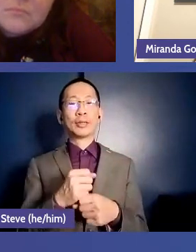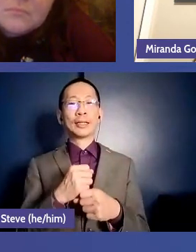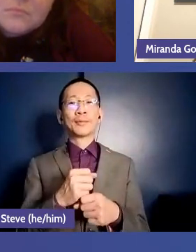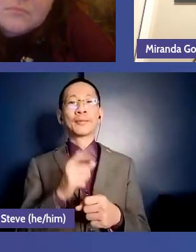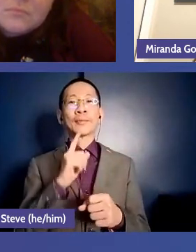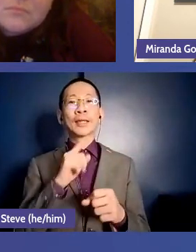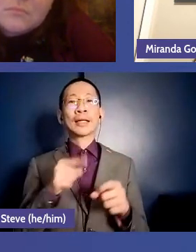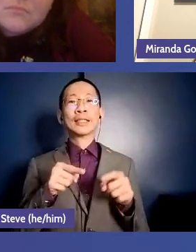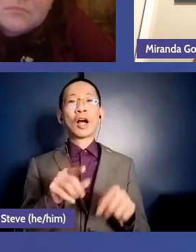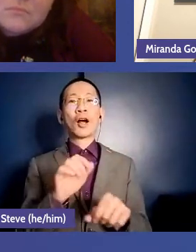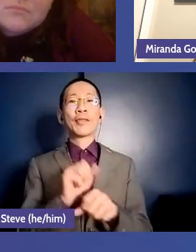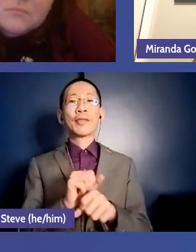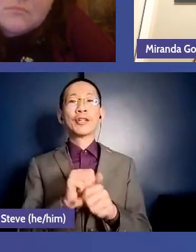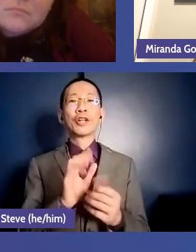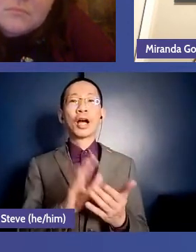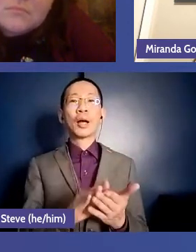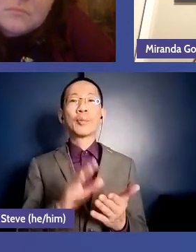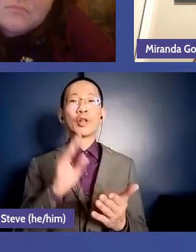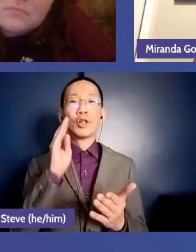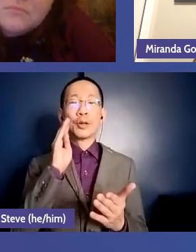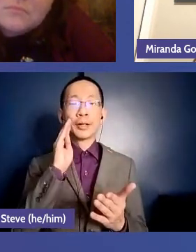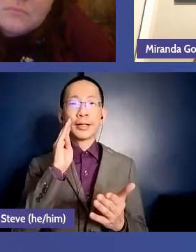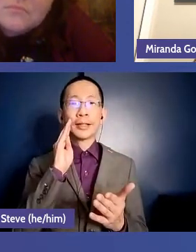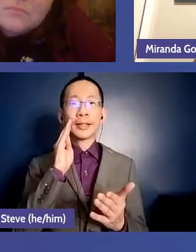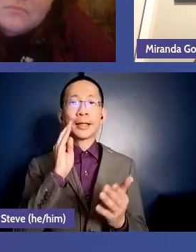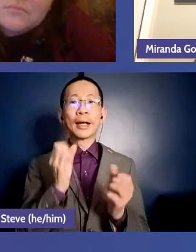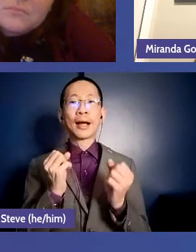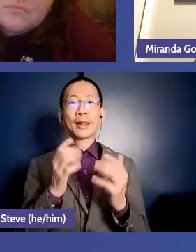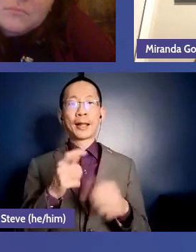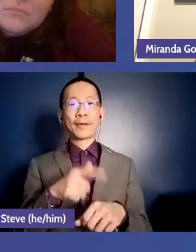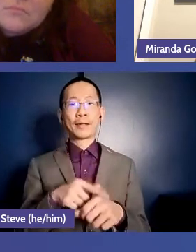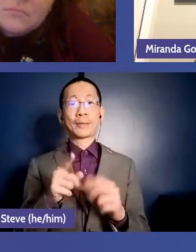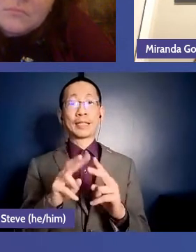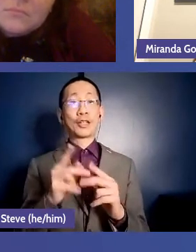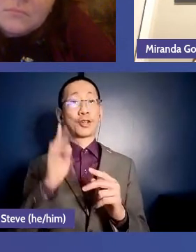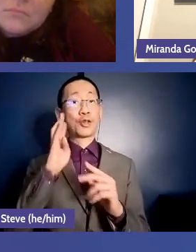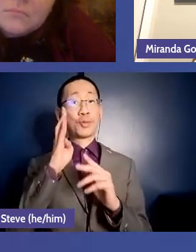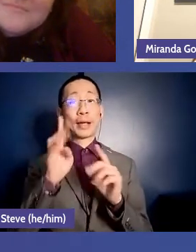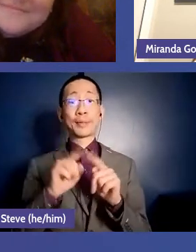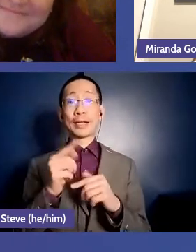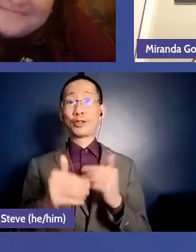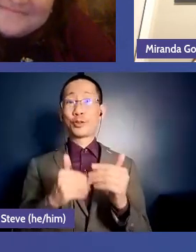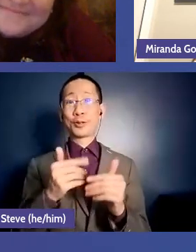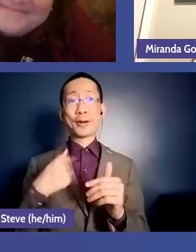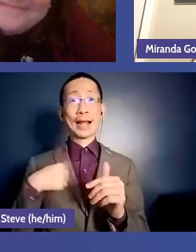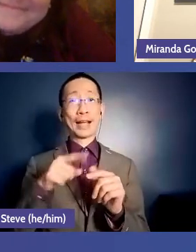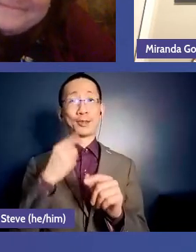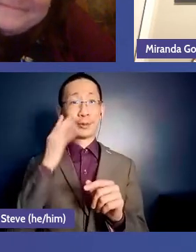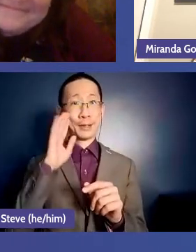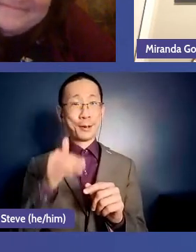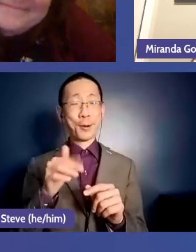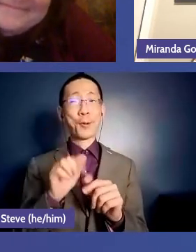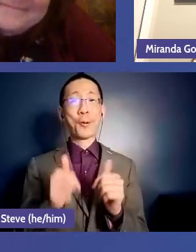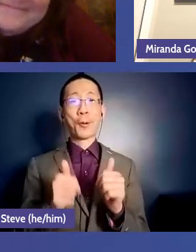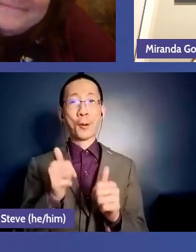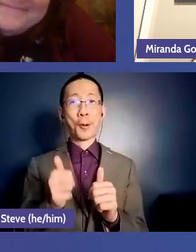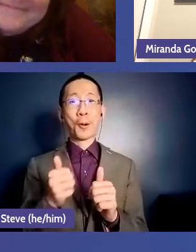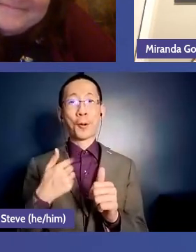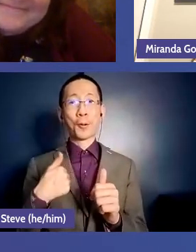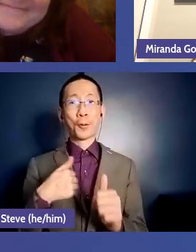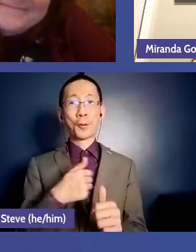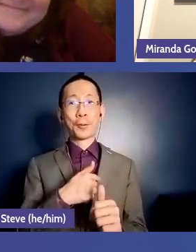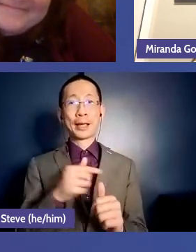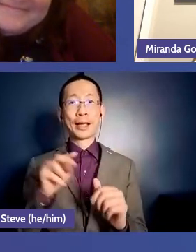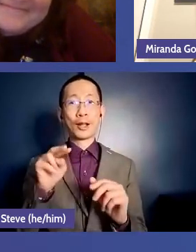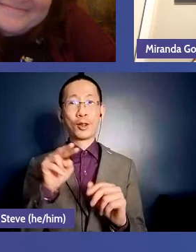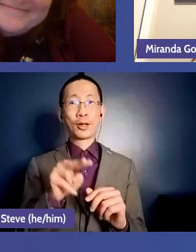on the job learning, and a lot of times you either make it up as you go, as we all know, or we look